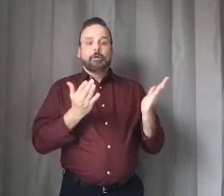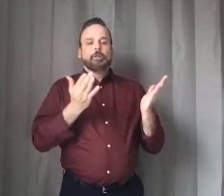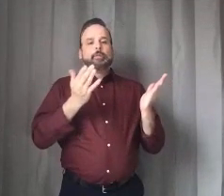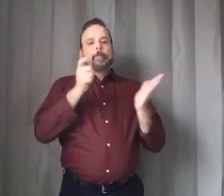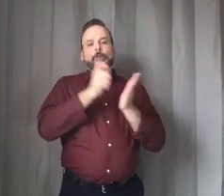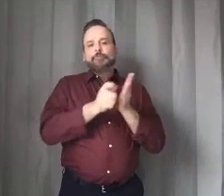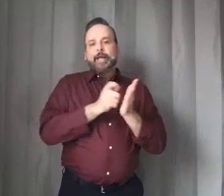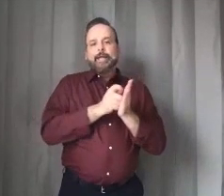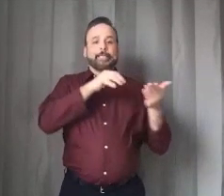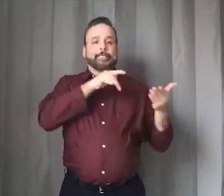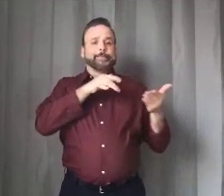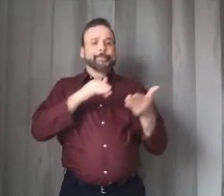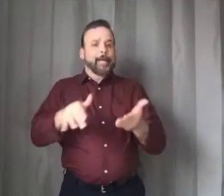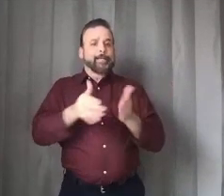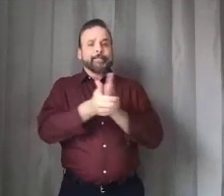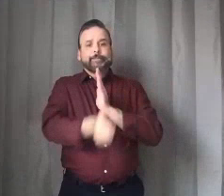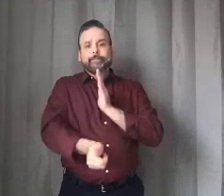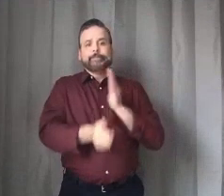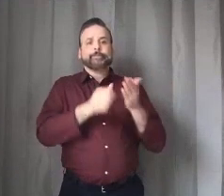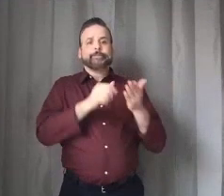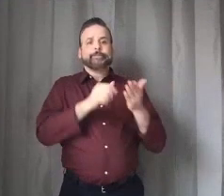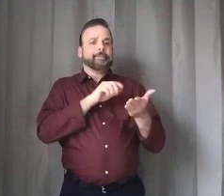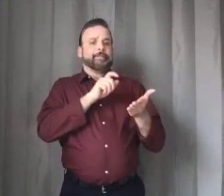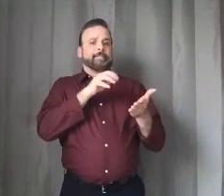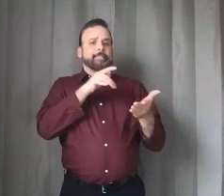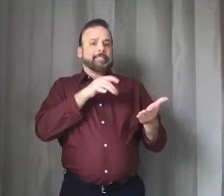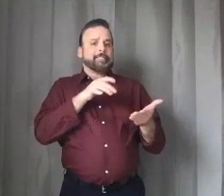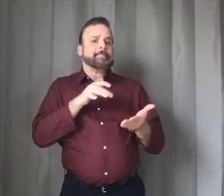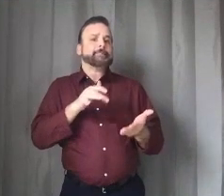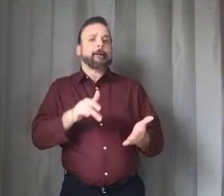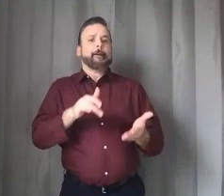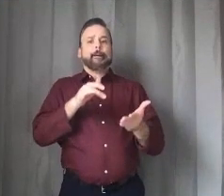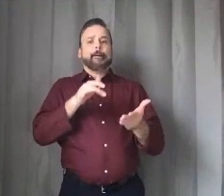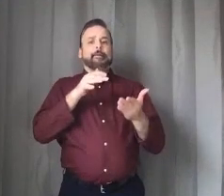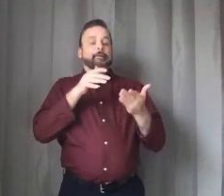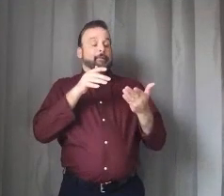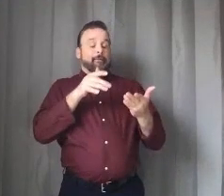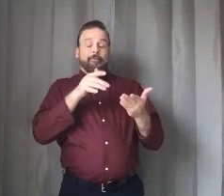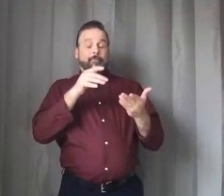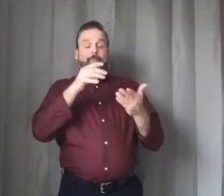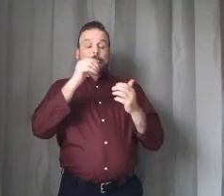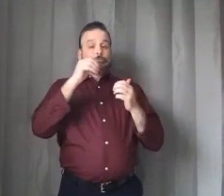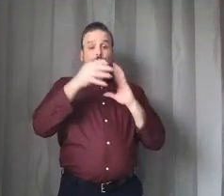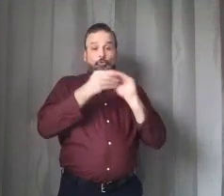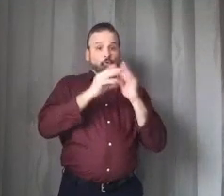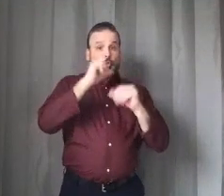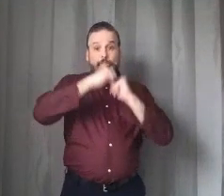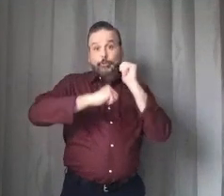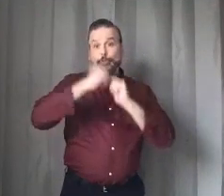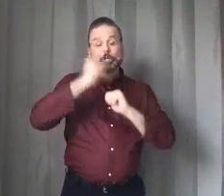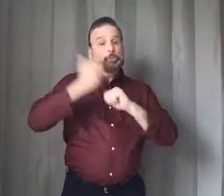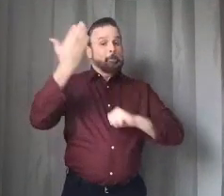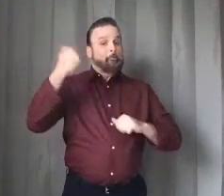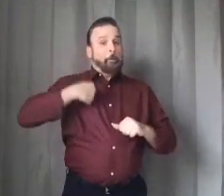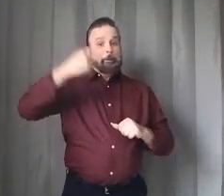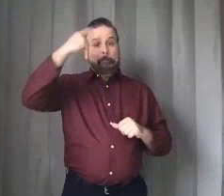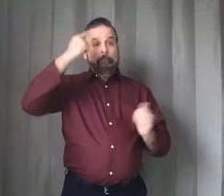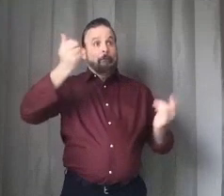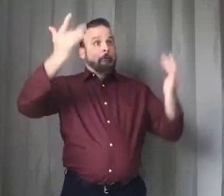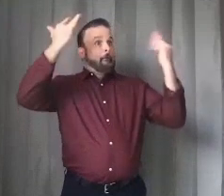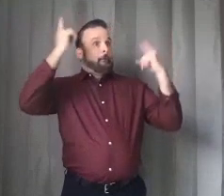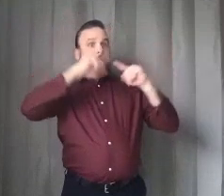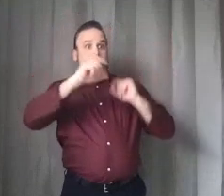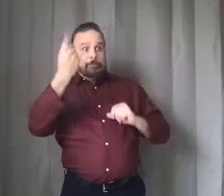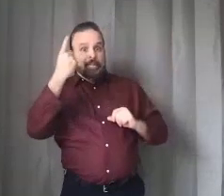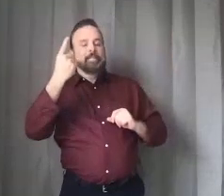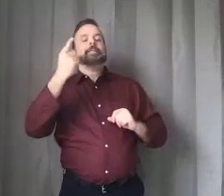craft, whether that story structure, that was super intimidating to me before, but once you get it, you'll understand, and you'll just learn more.